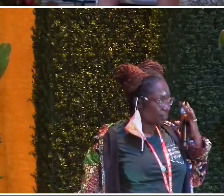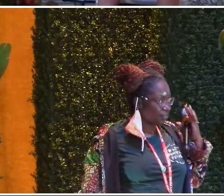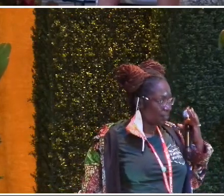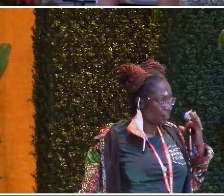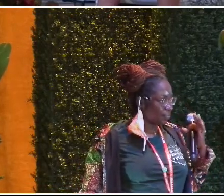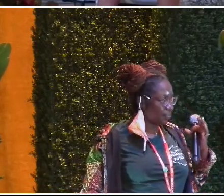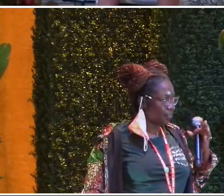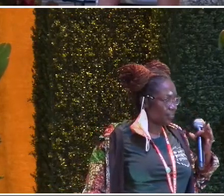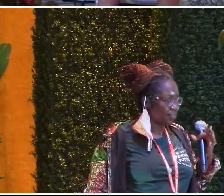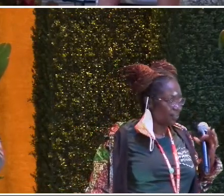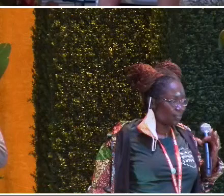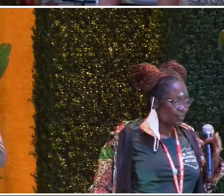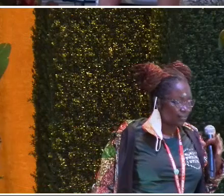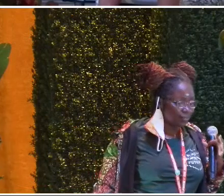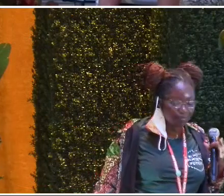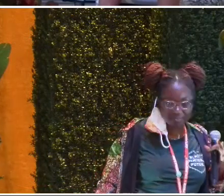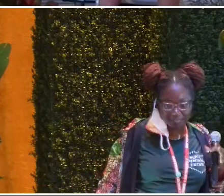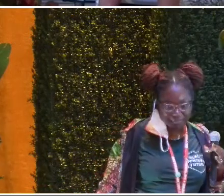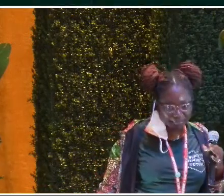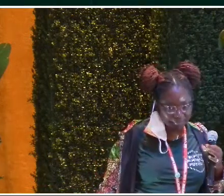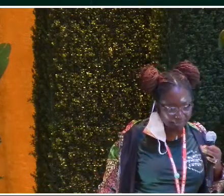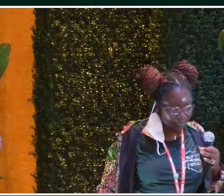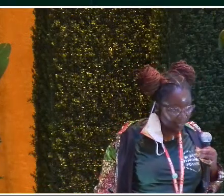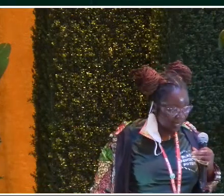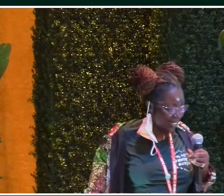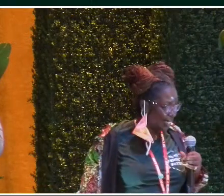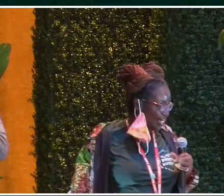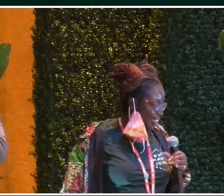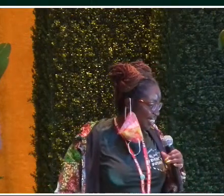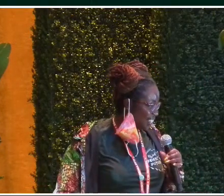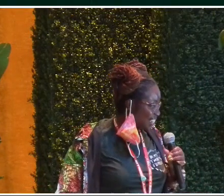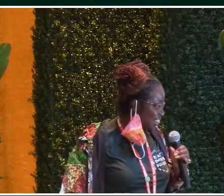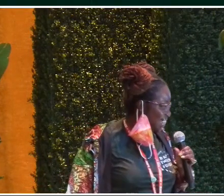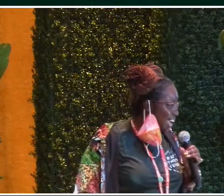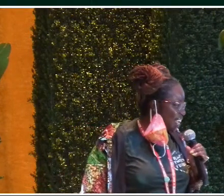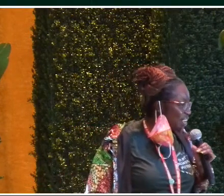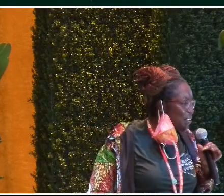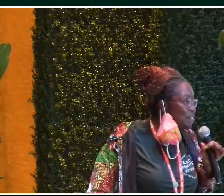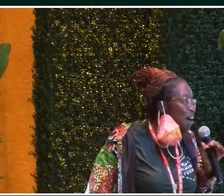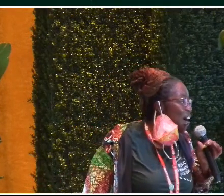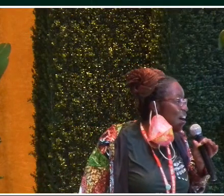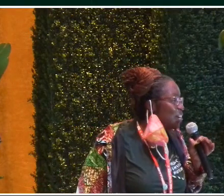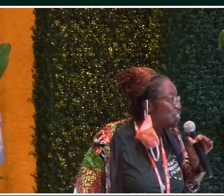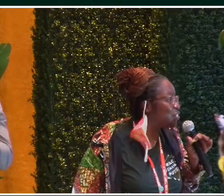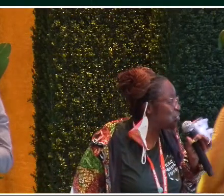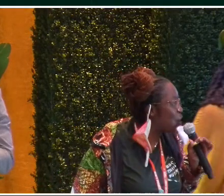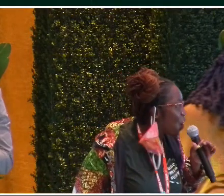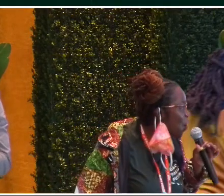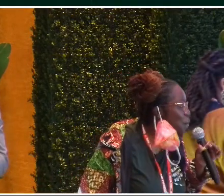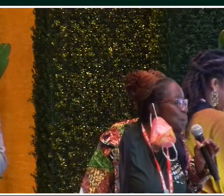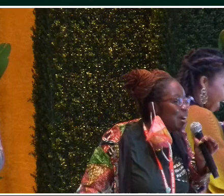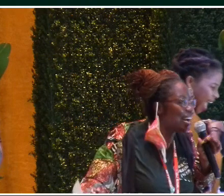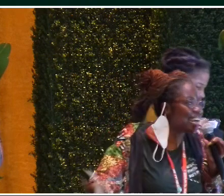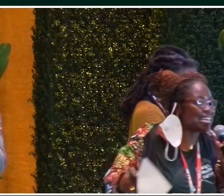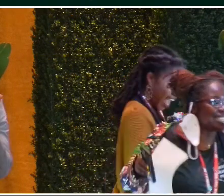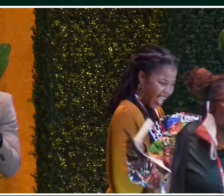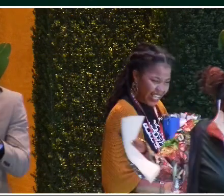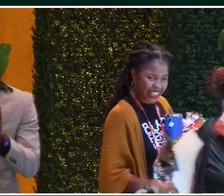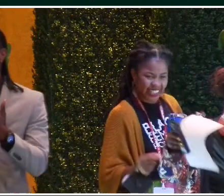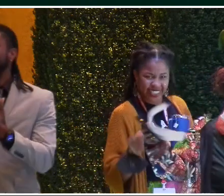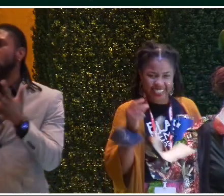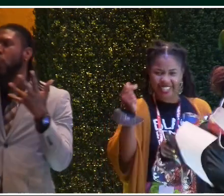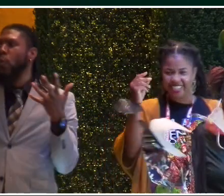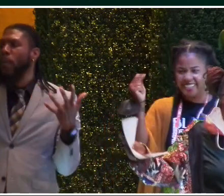So take some free stuff from the table outside. Thanks. Yeah. Thank you all Thank you. so much,